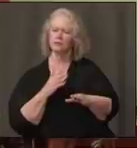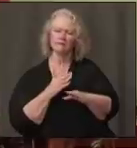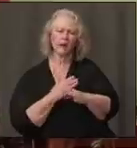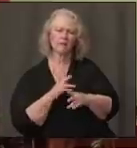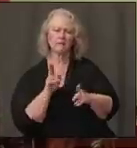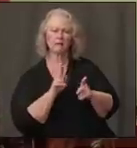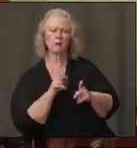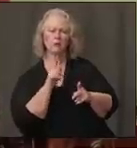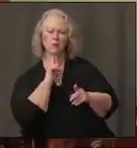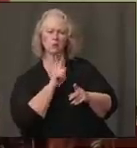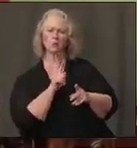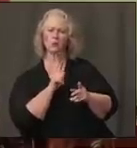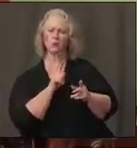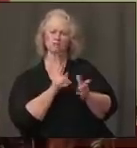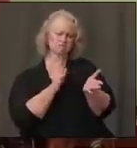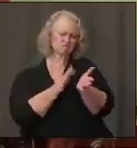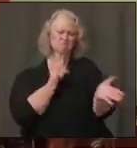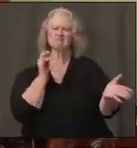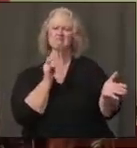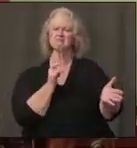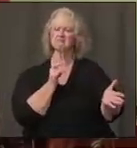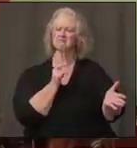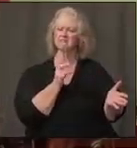various efforts like not